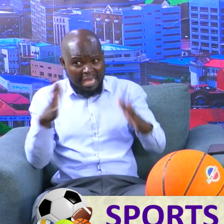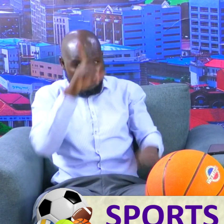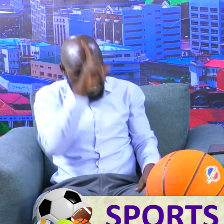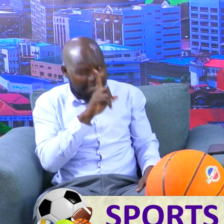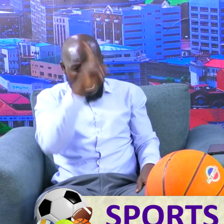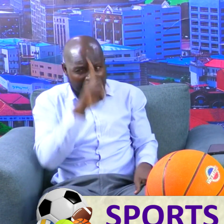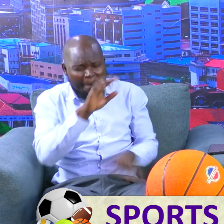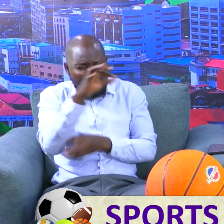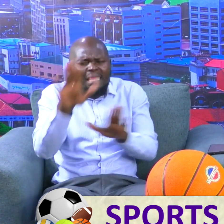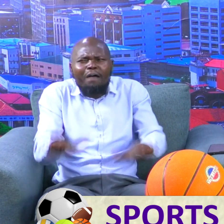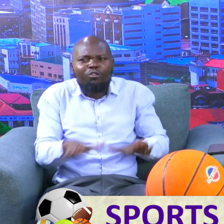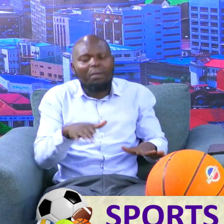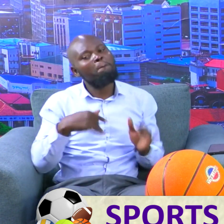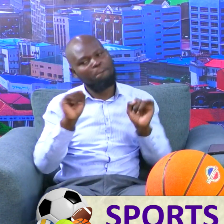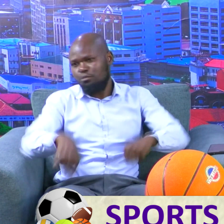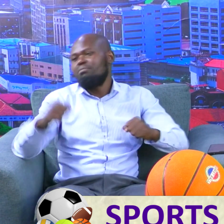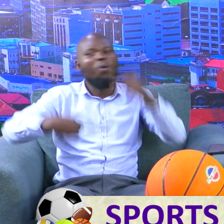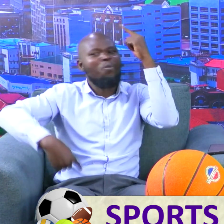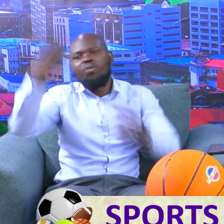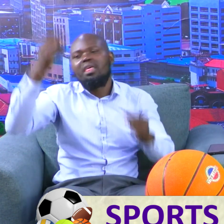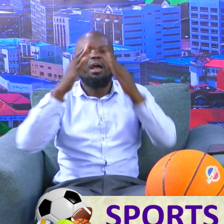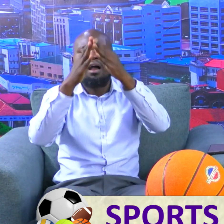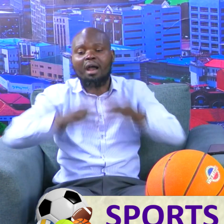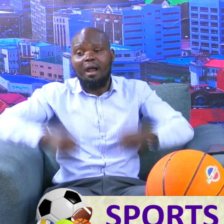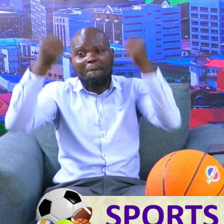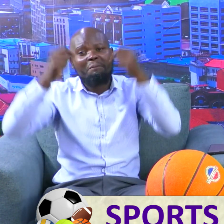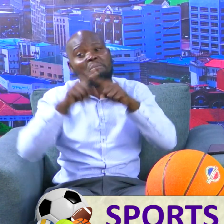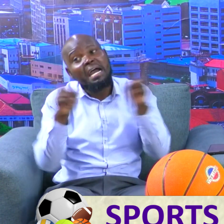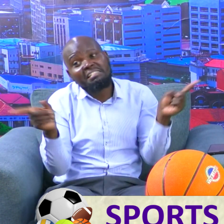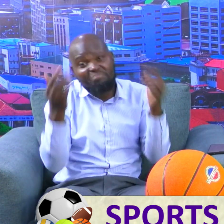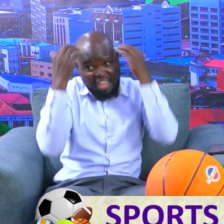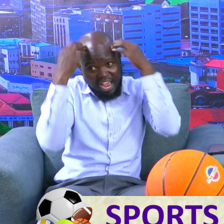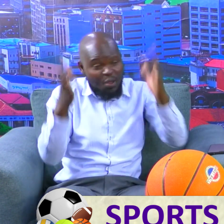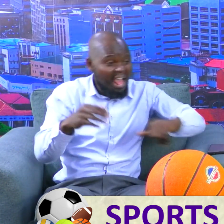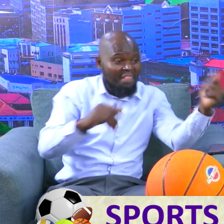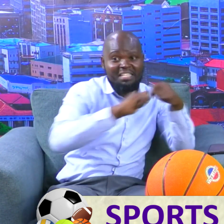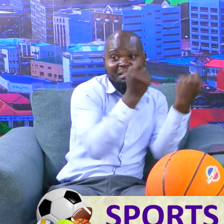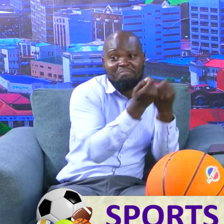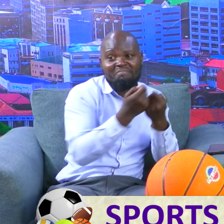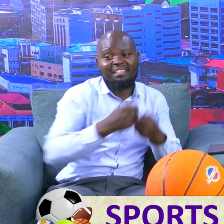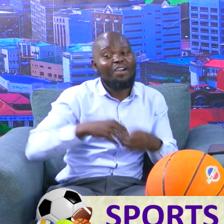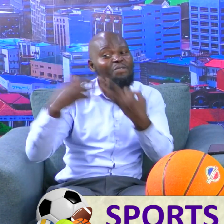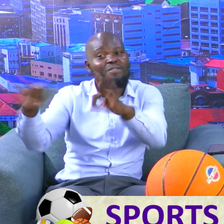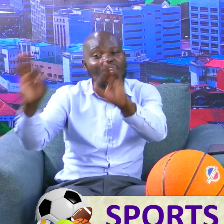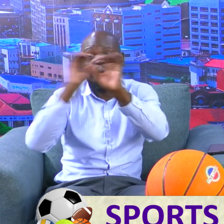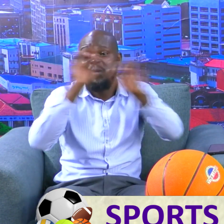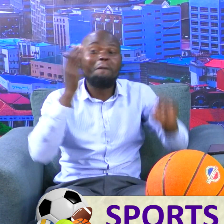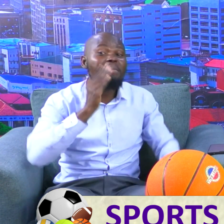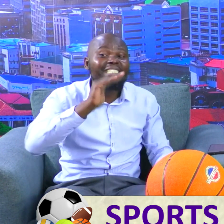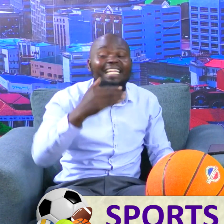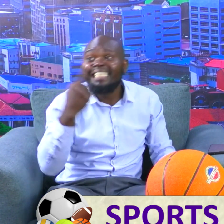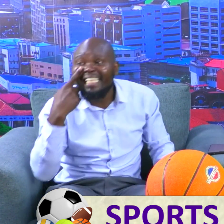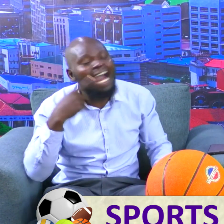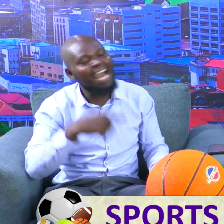to join Arsenal. So if they're serious and they're really careful, then I feel like